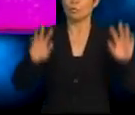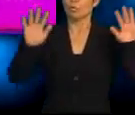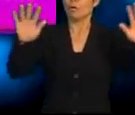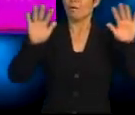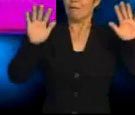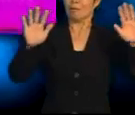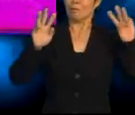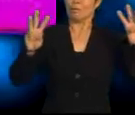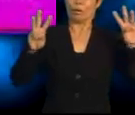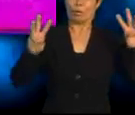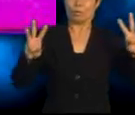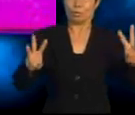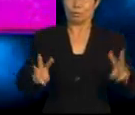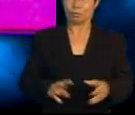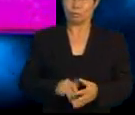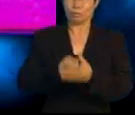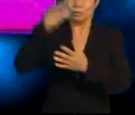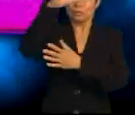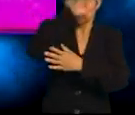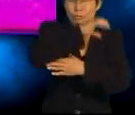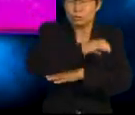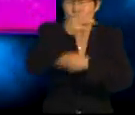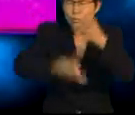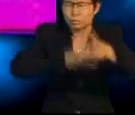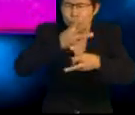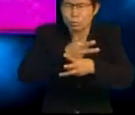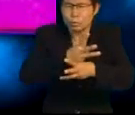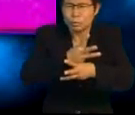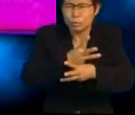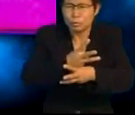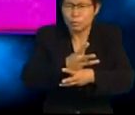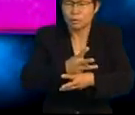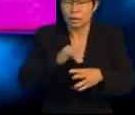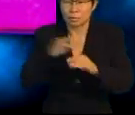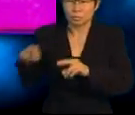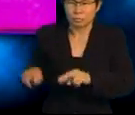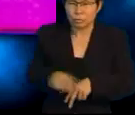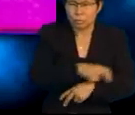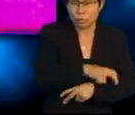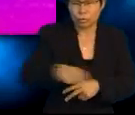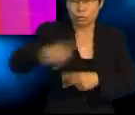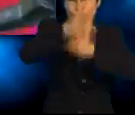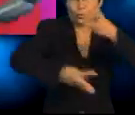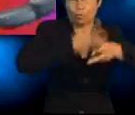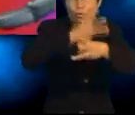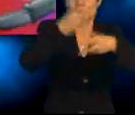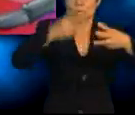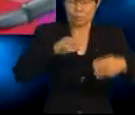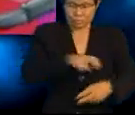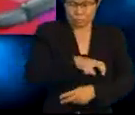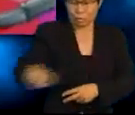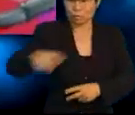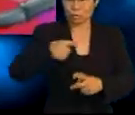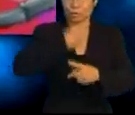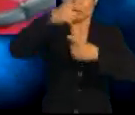Wow! What a strange world! I have been transported into the world of electricity.